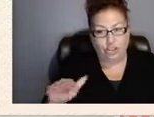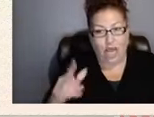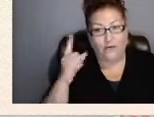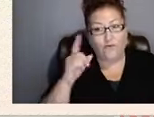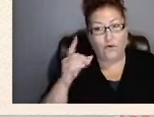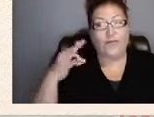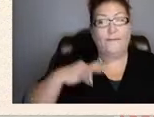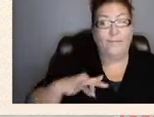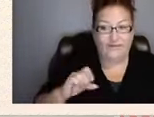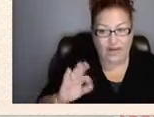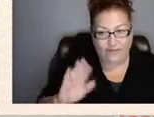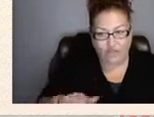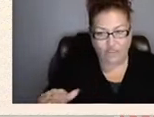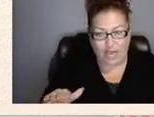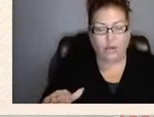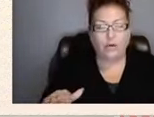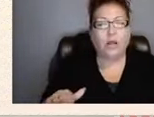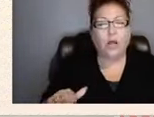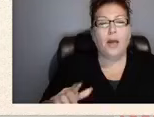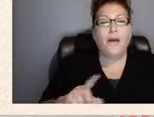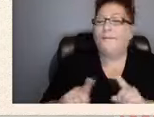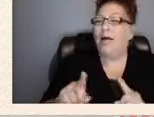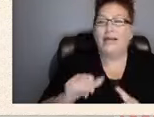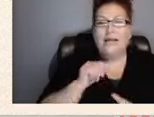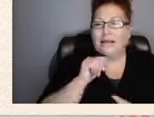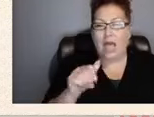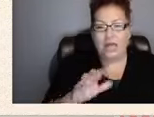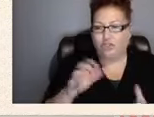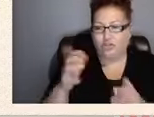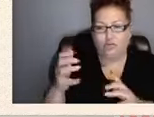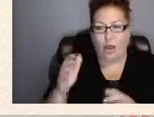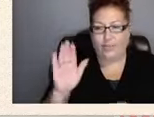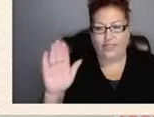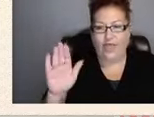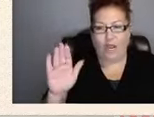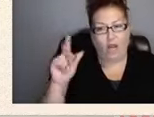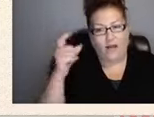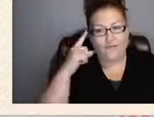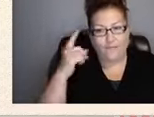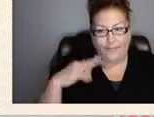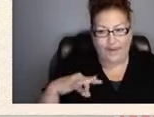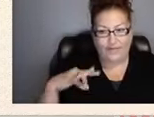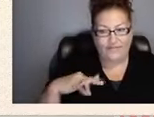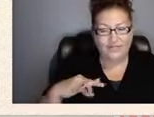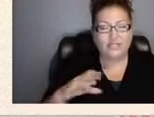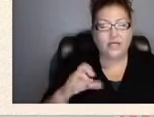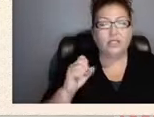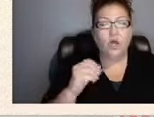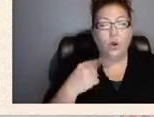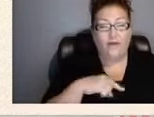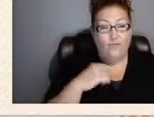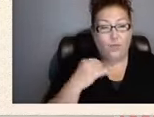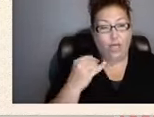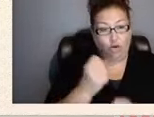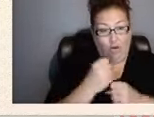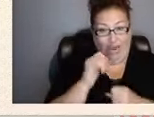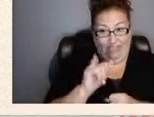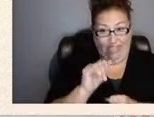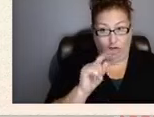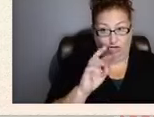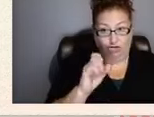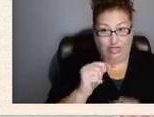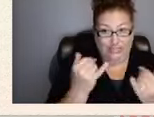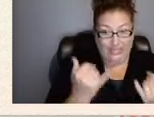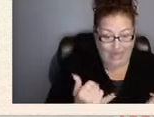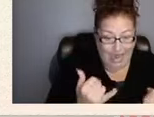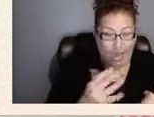child, but wouldn't disrupt any of the child's government benefits. If we're creating that trust now and it's a standalone